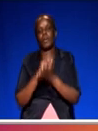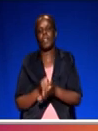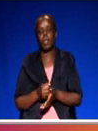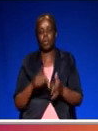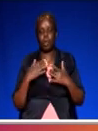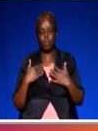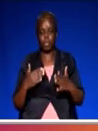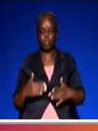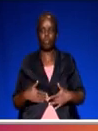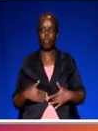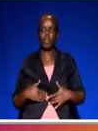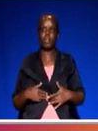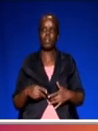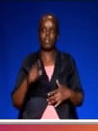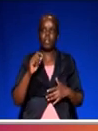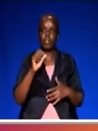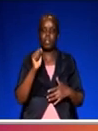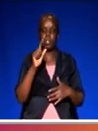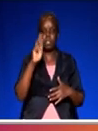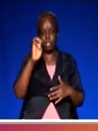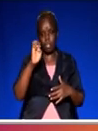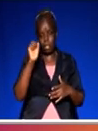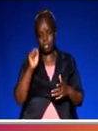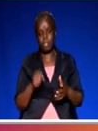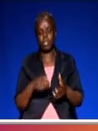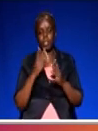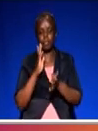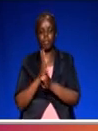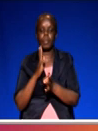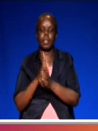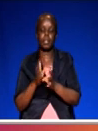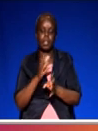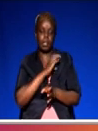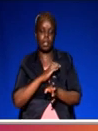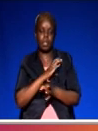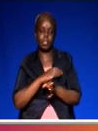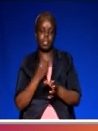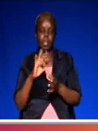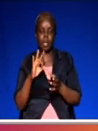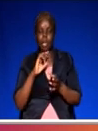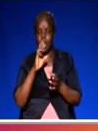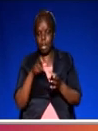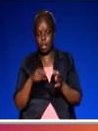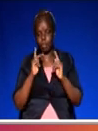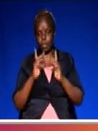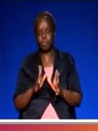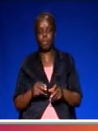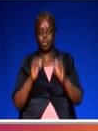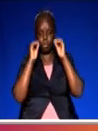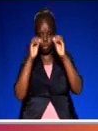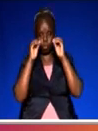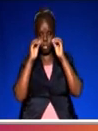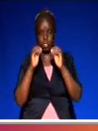human tales, where the main characters are human beings, and the intention is to teach a moral lesson to the